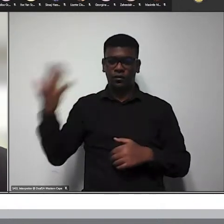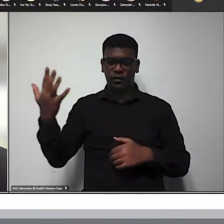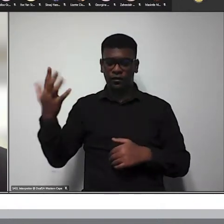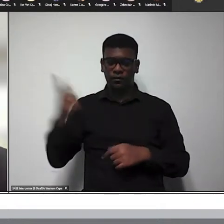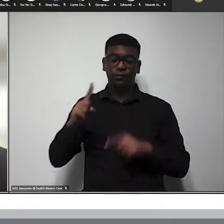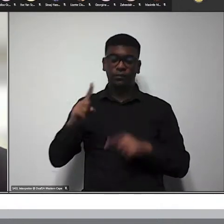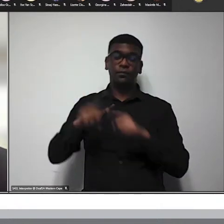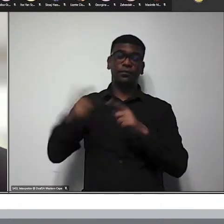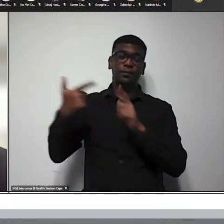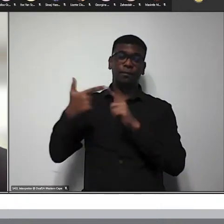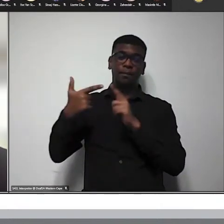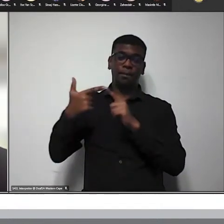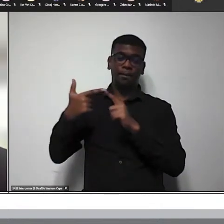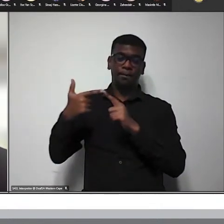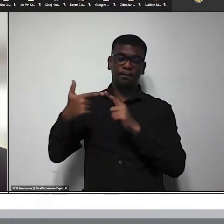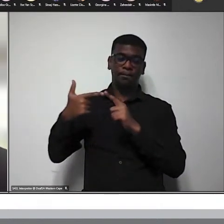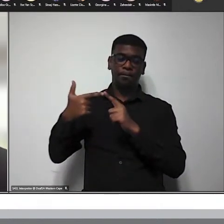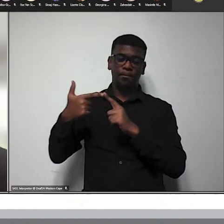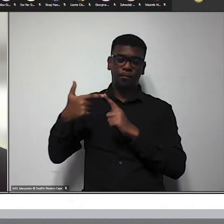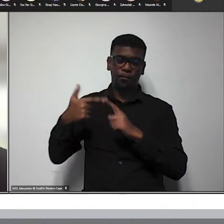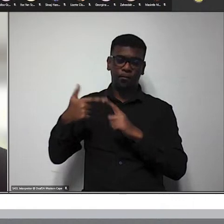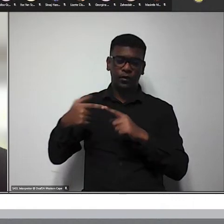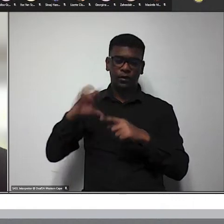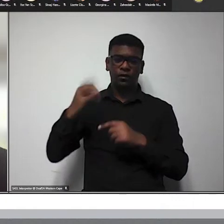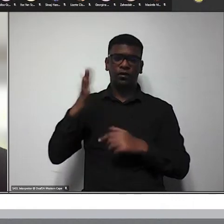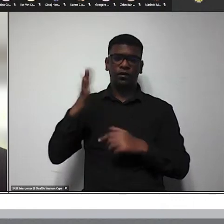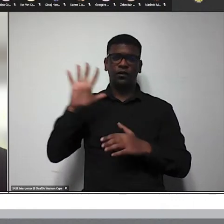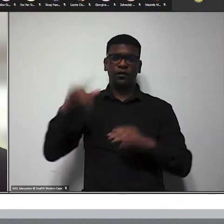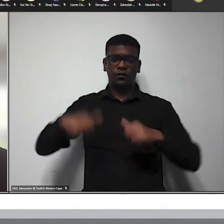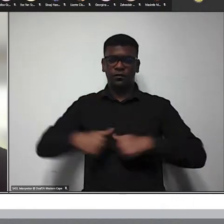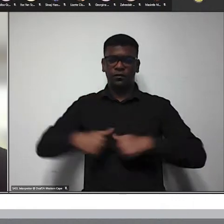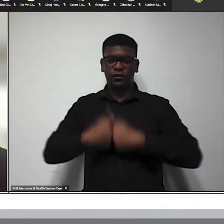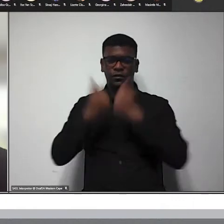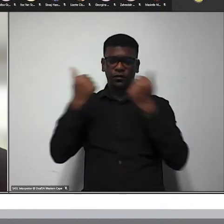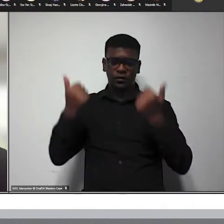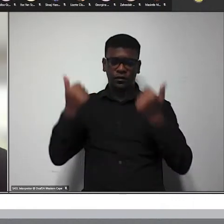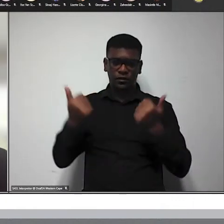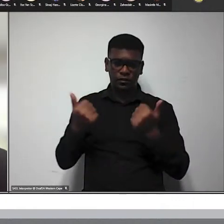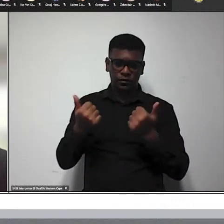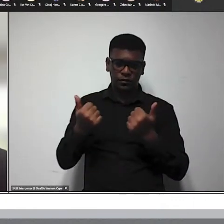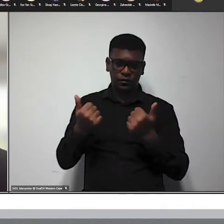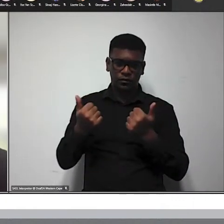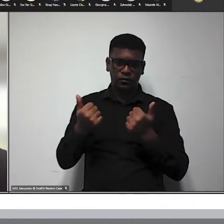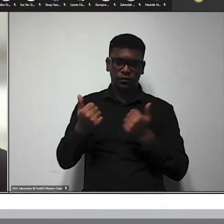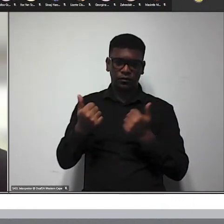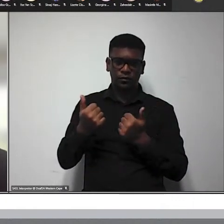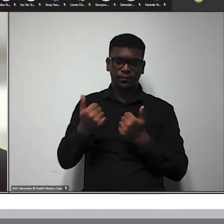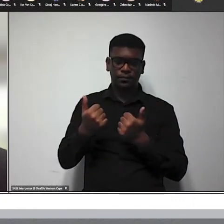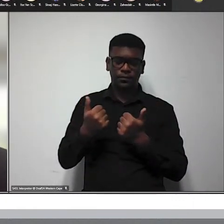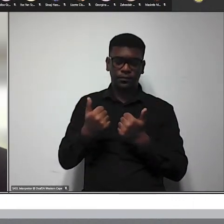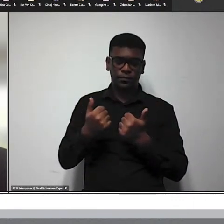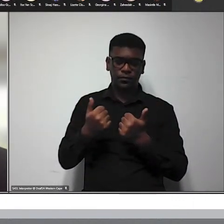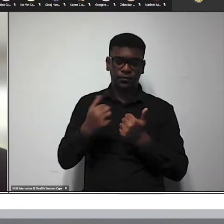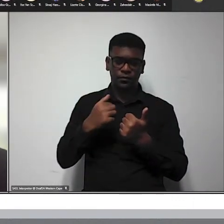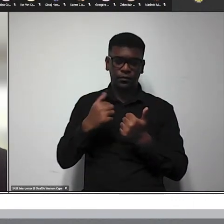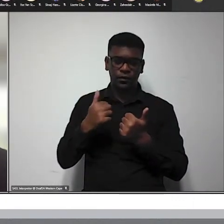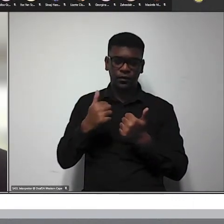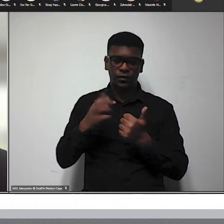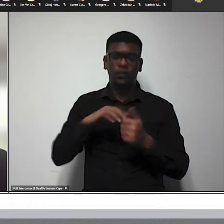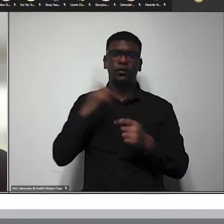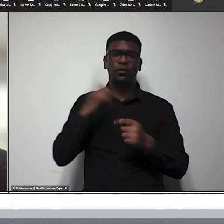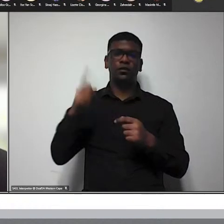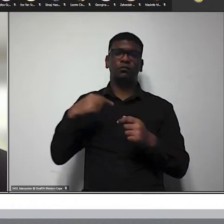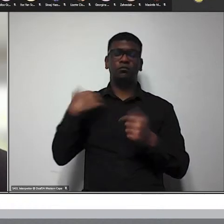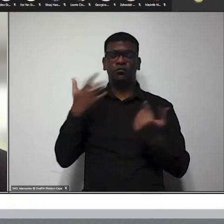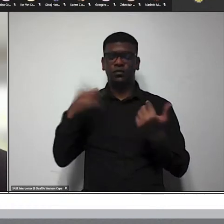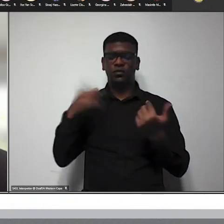Chair, there's about 5 challenges that has been mentioned, and you know, and one would